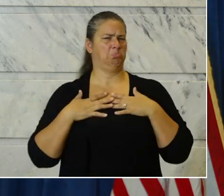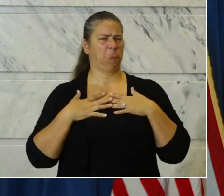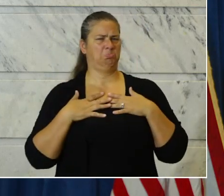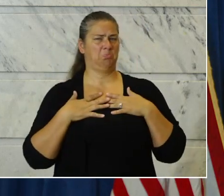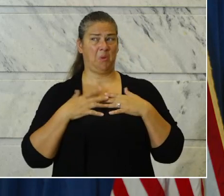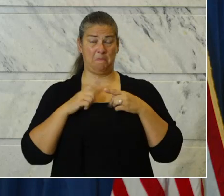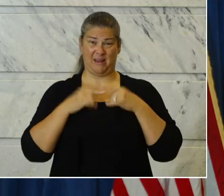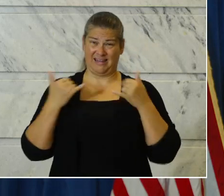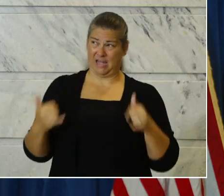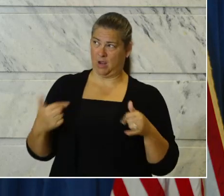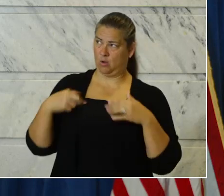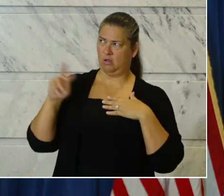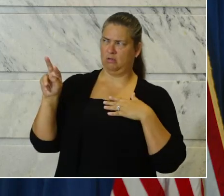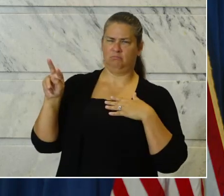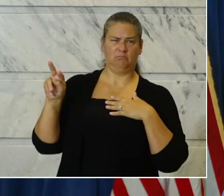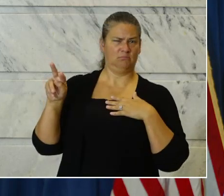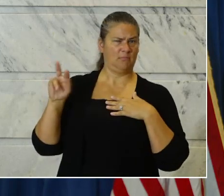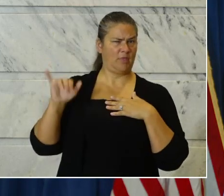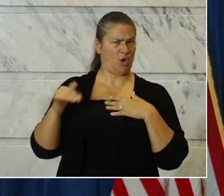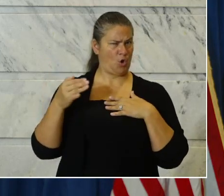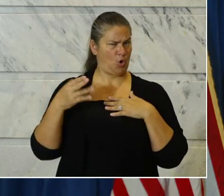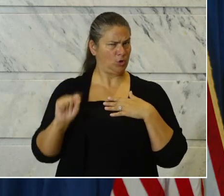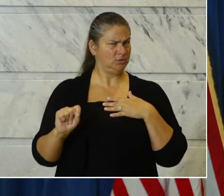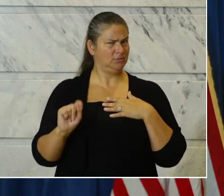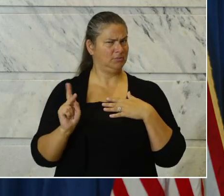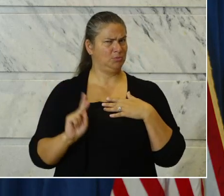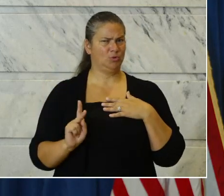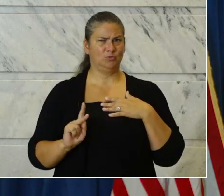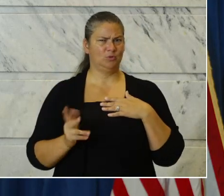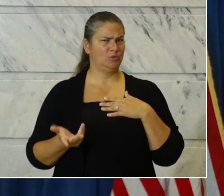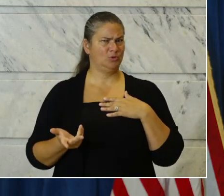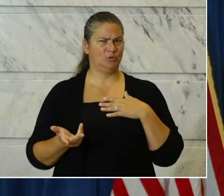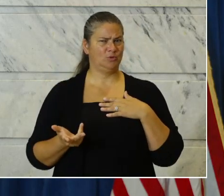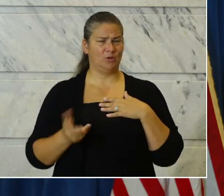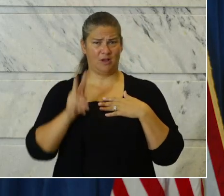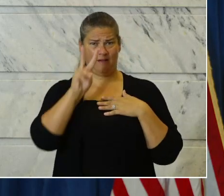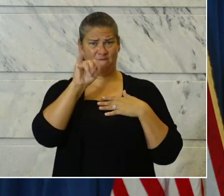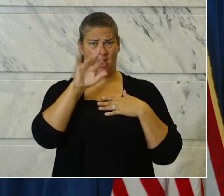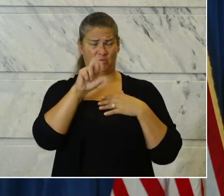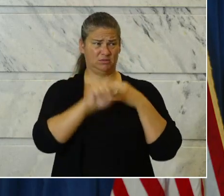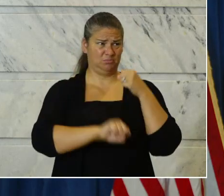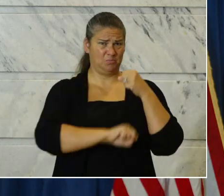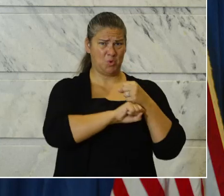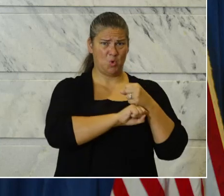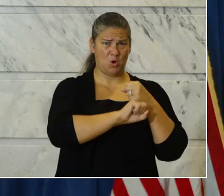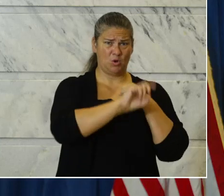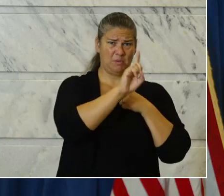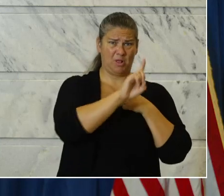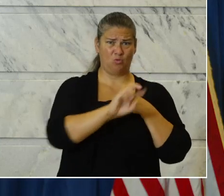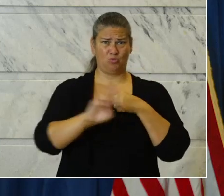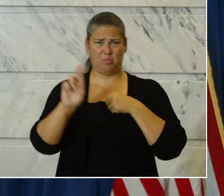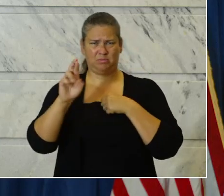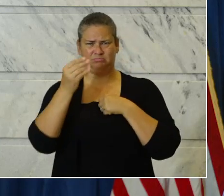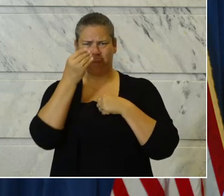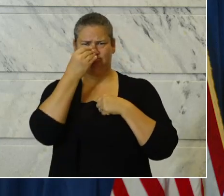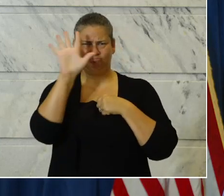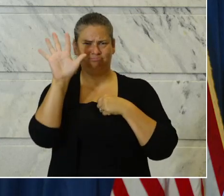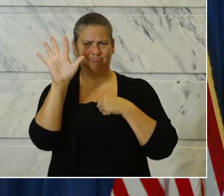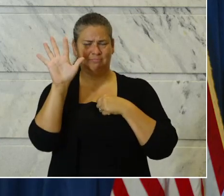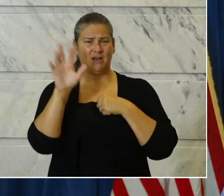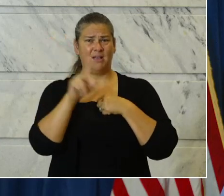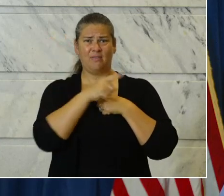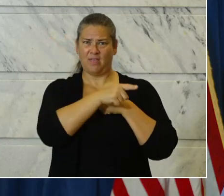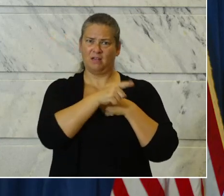hurts us all. Again, virus doesn't care your party. It comes for your parents. Virus doesn't care about your